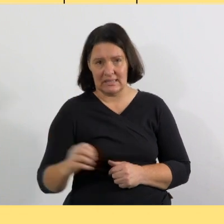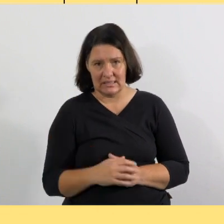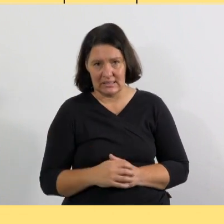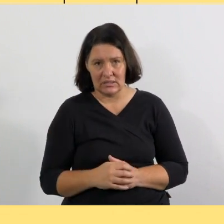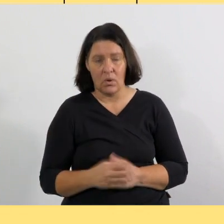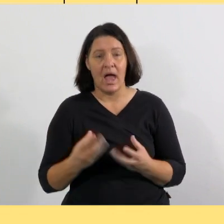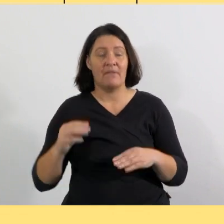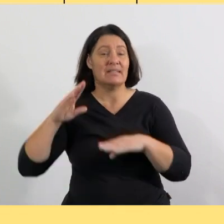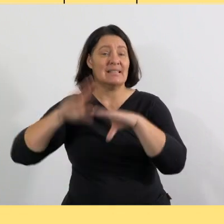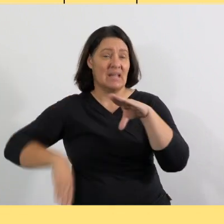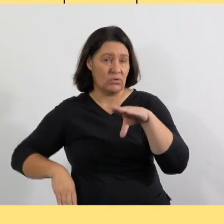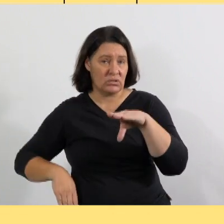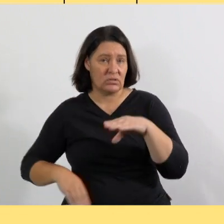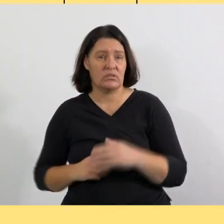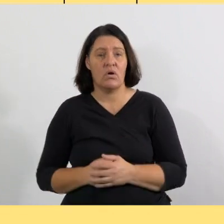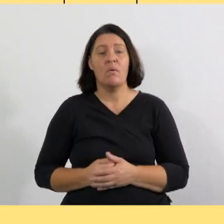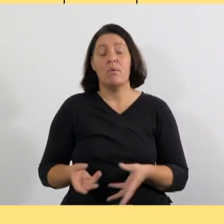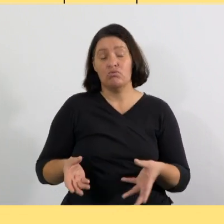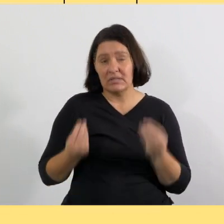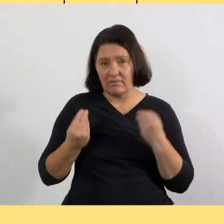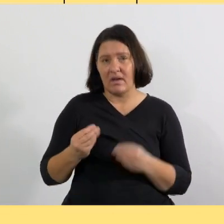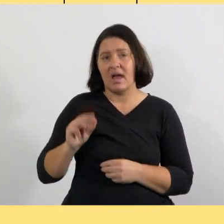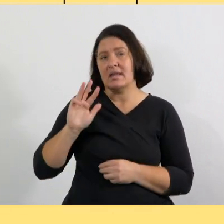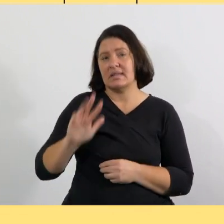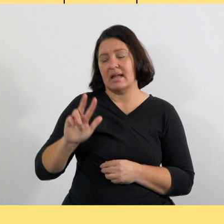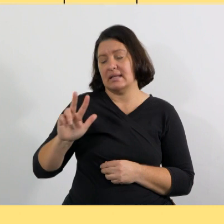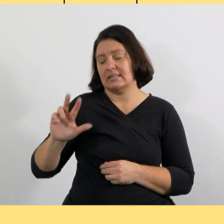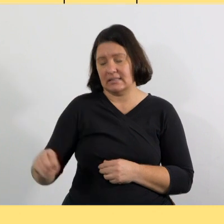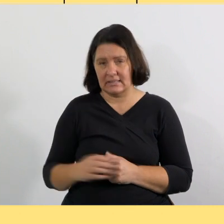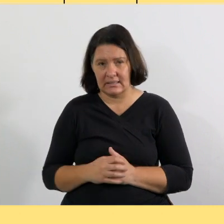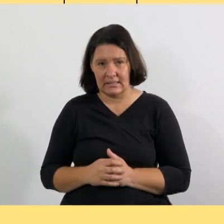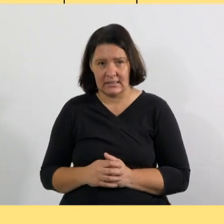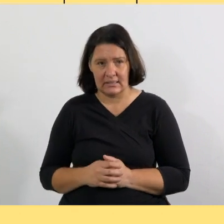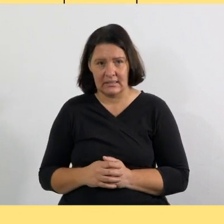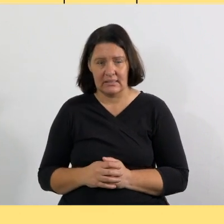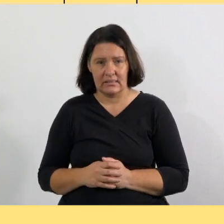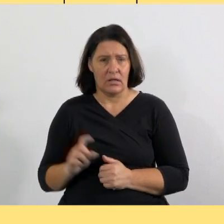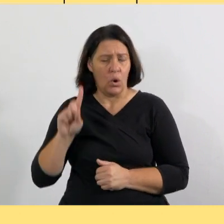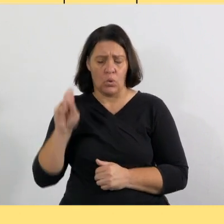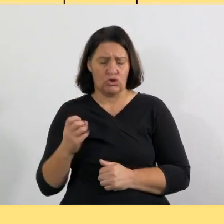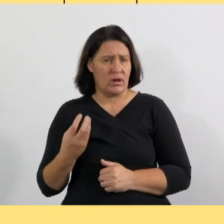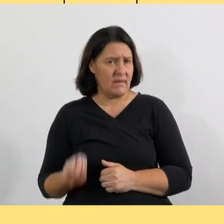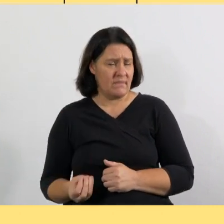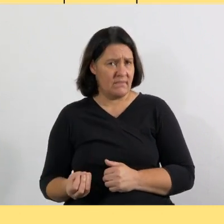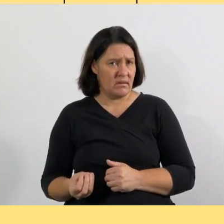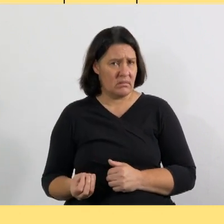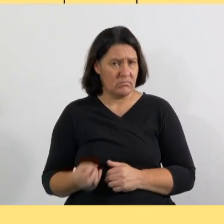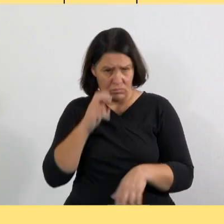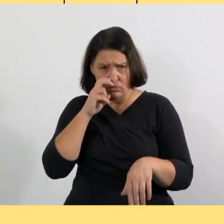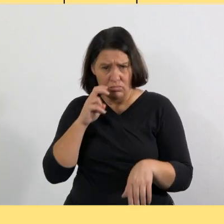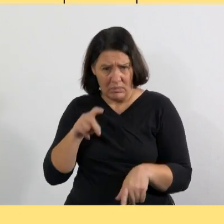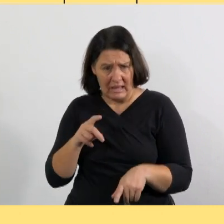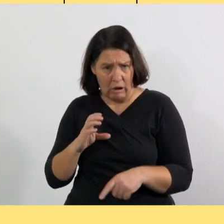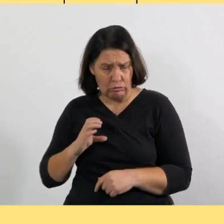22,620 and we have discount that we have received 980 rands. The question then is,